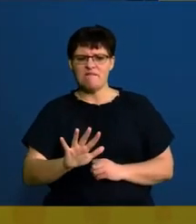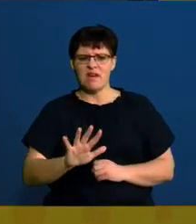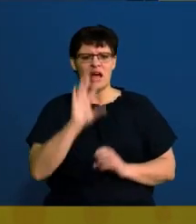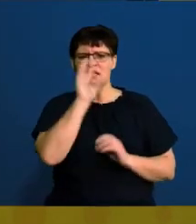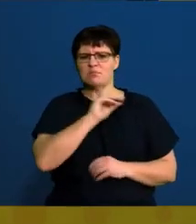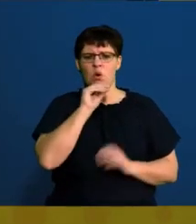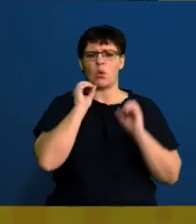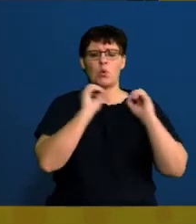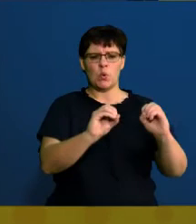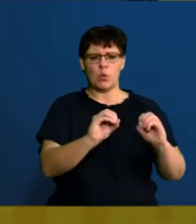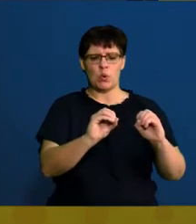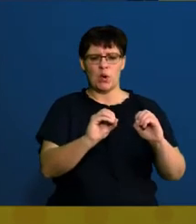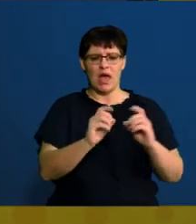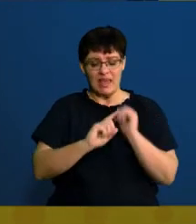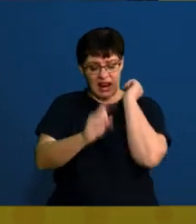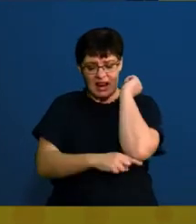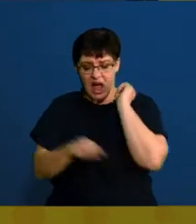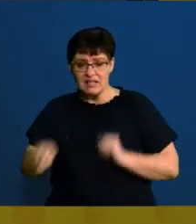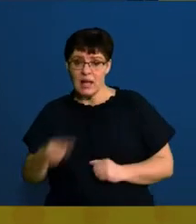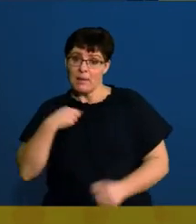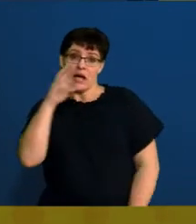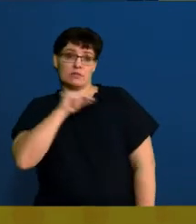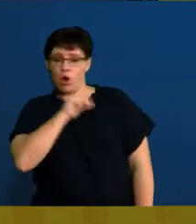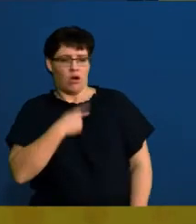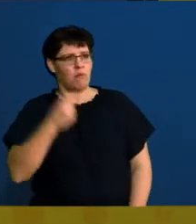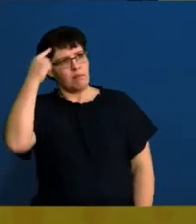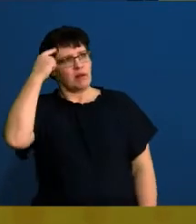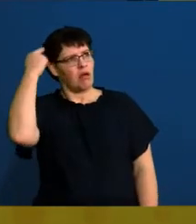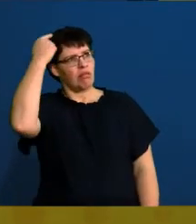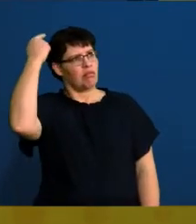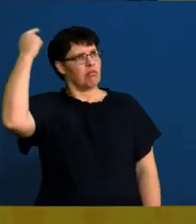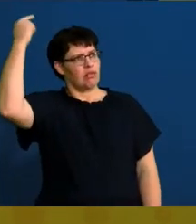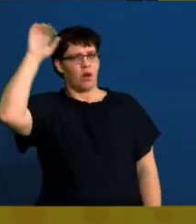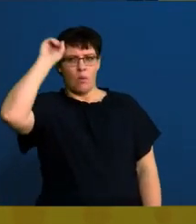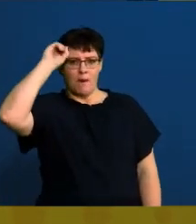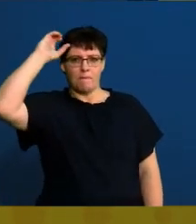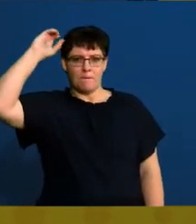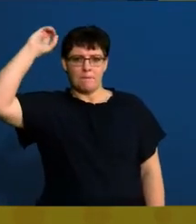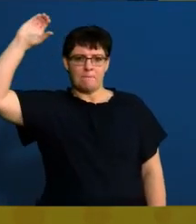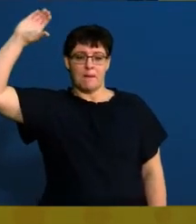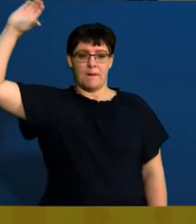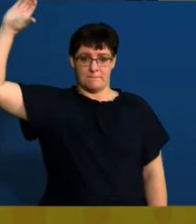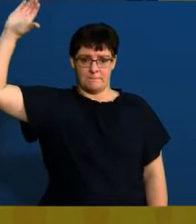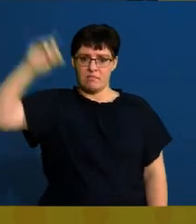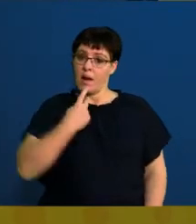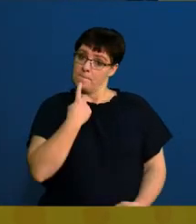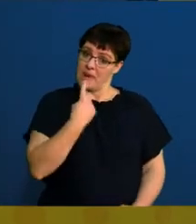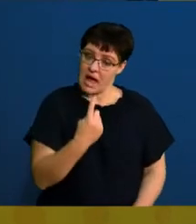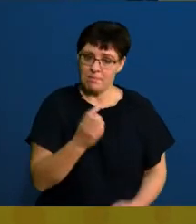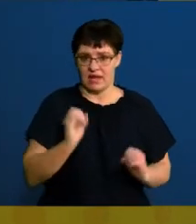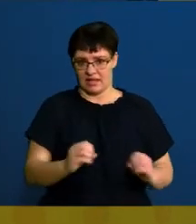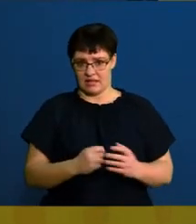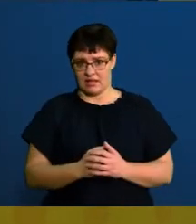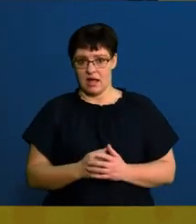Those are actually the speech bubble indicating that Jeremy is thinking that. So he hasn't said it out aloud. If I was Jeremy's mom, I